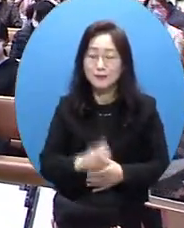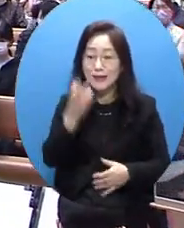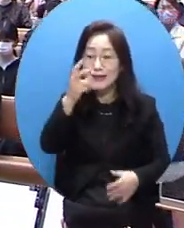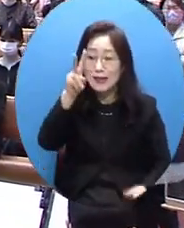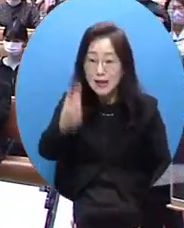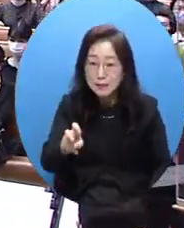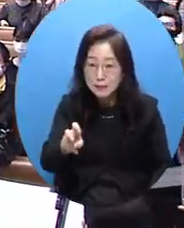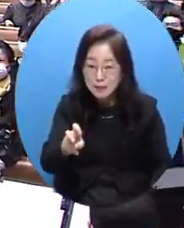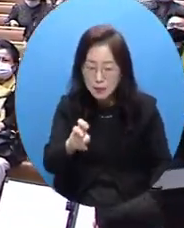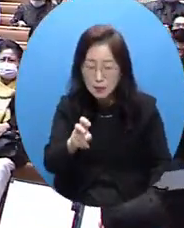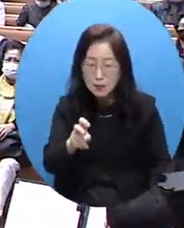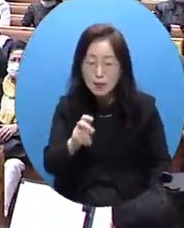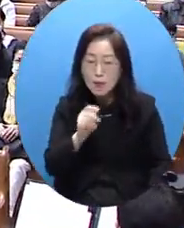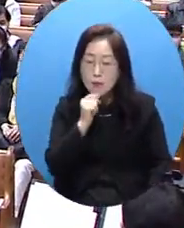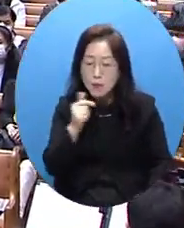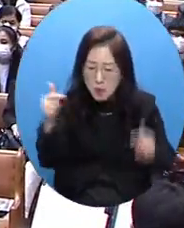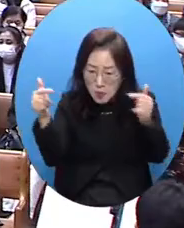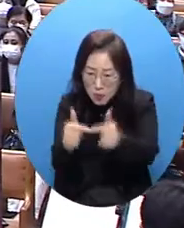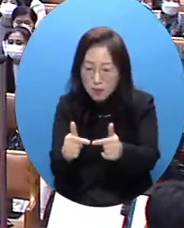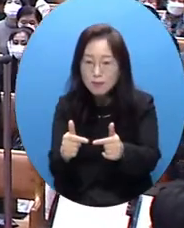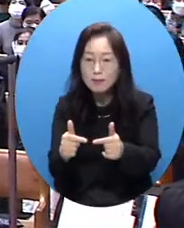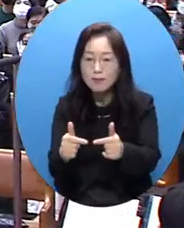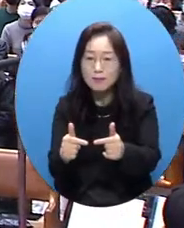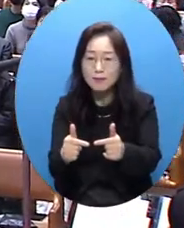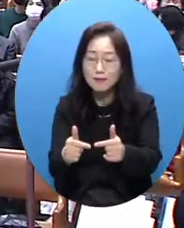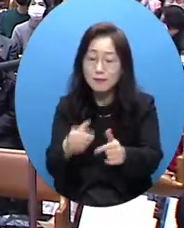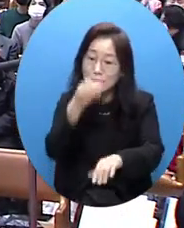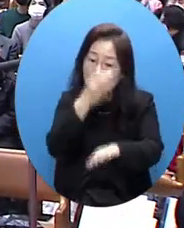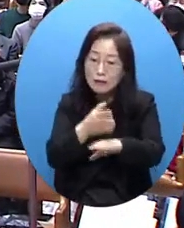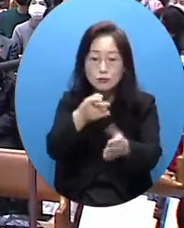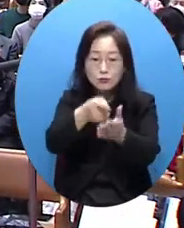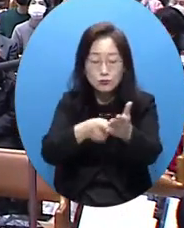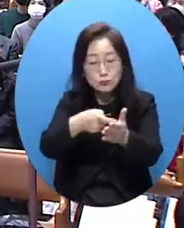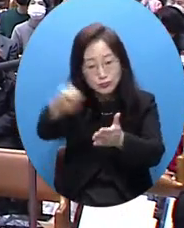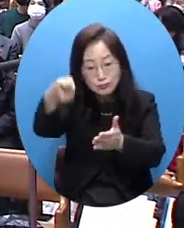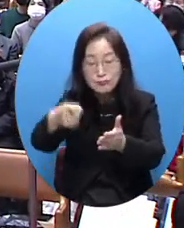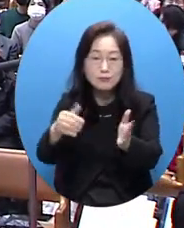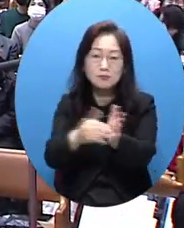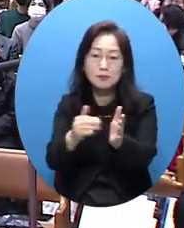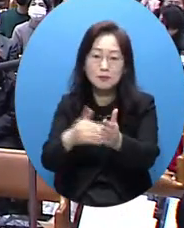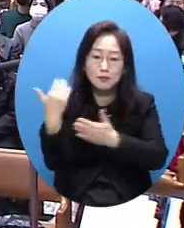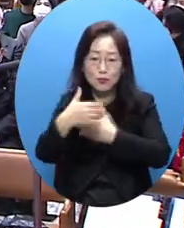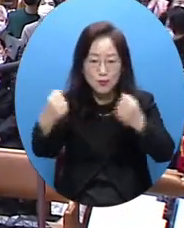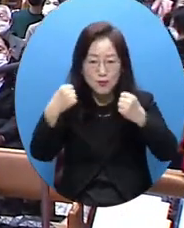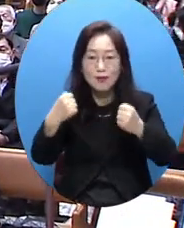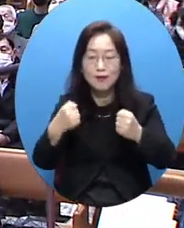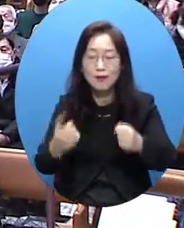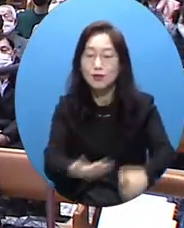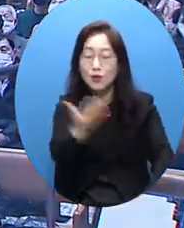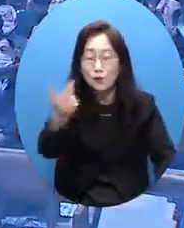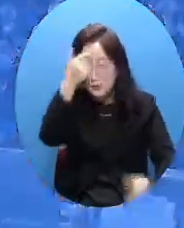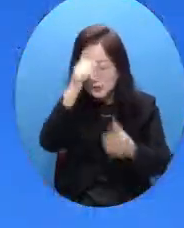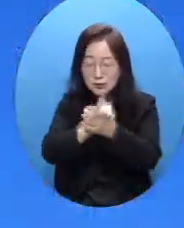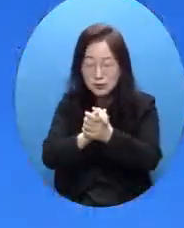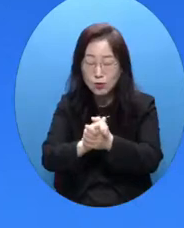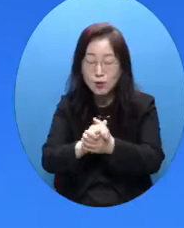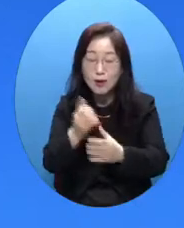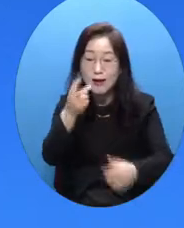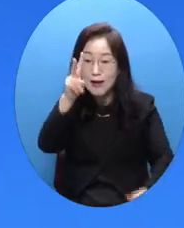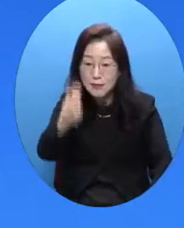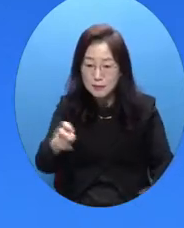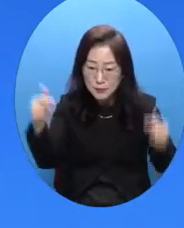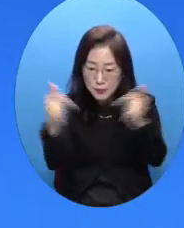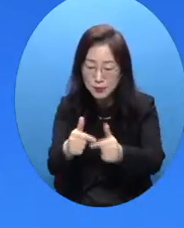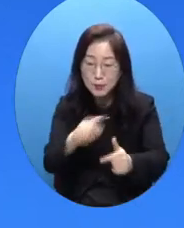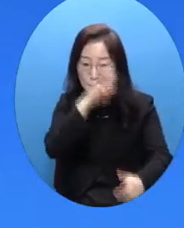that one of our church members came to me and received prayer because of her cancer after receiving prayer her